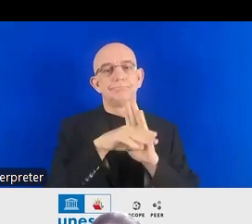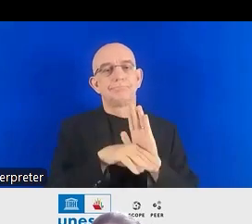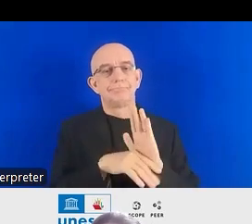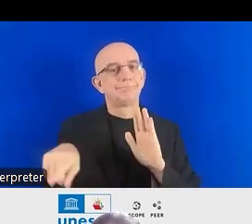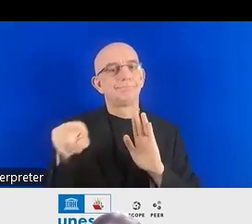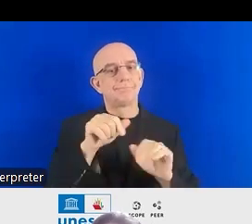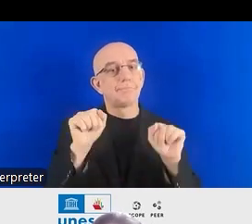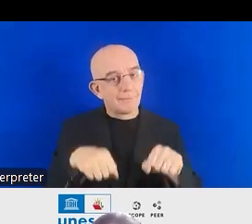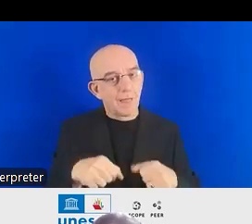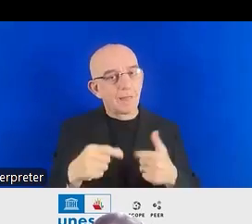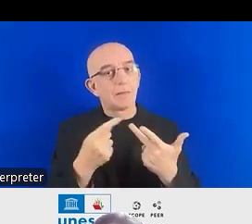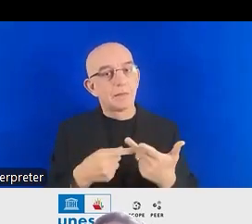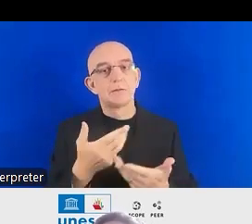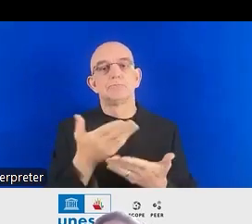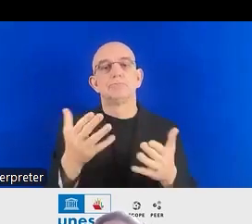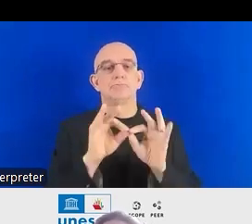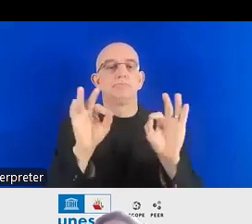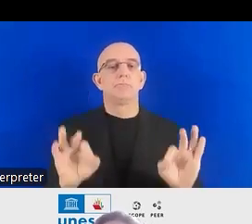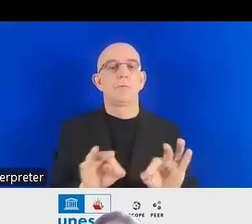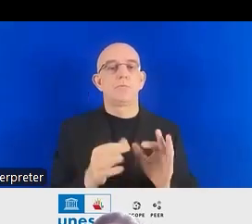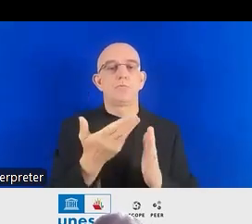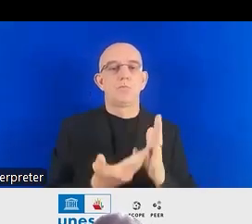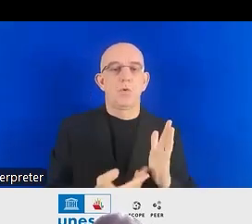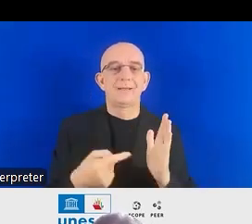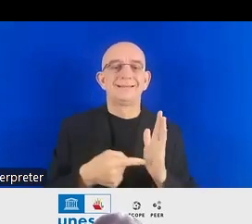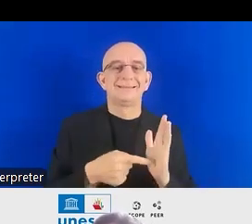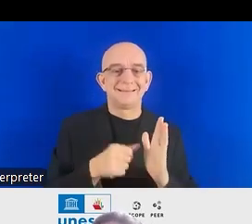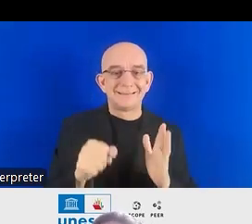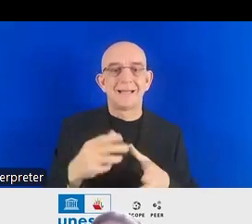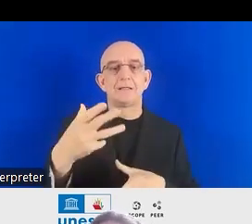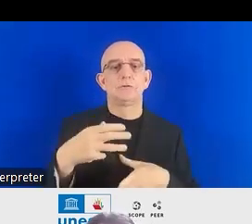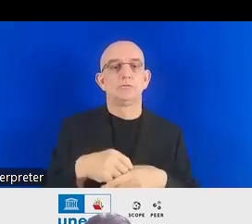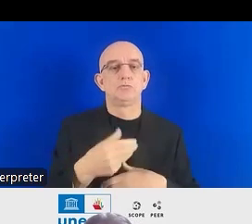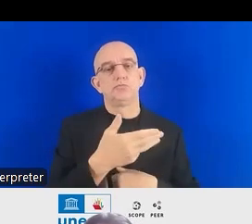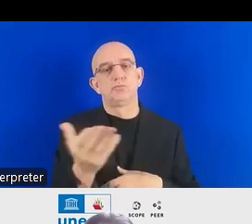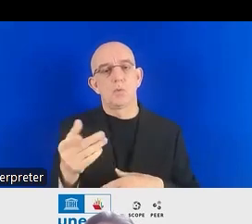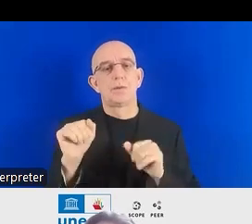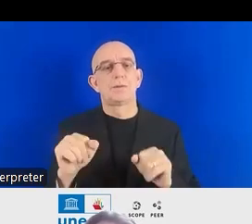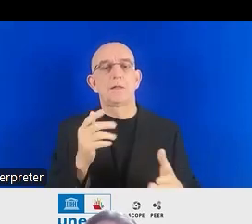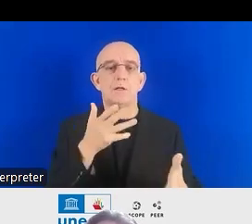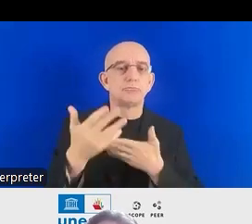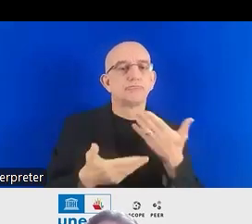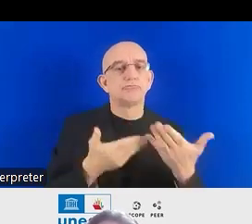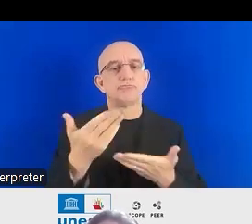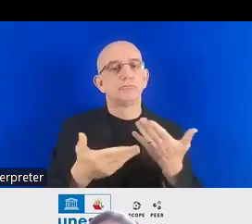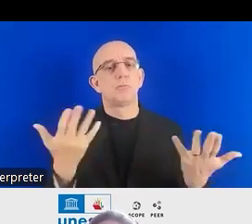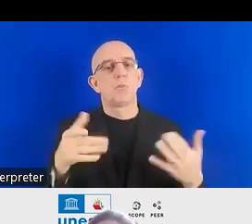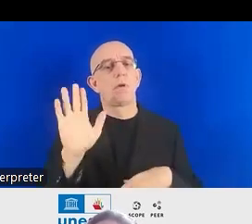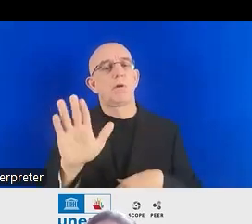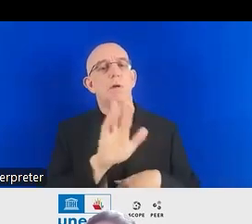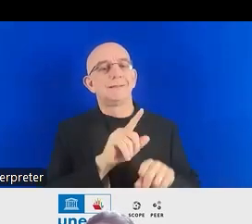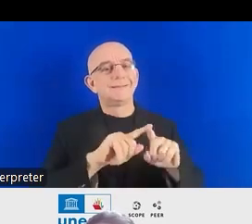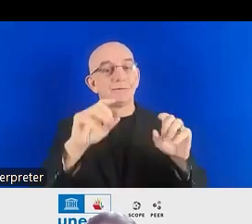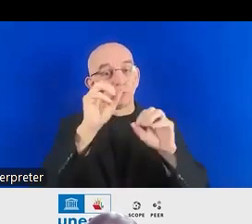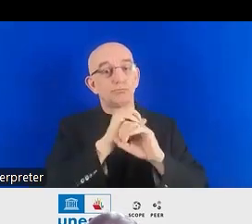they are expected to be prepared and to empower the teachers that are working in schools.